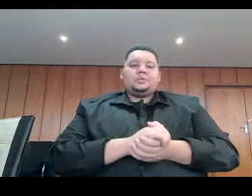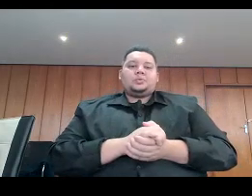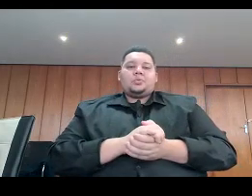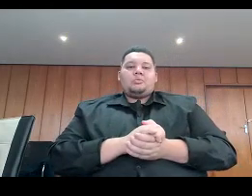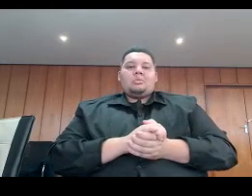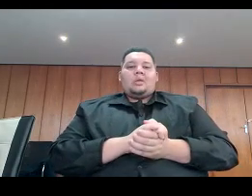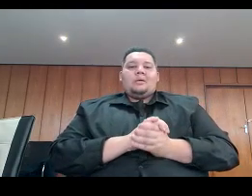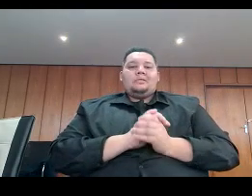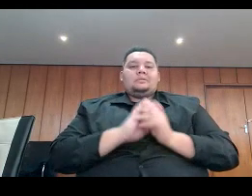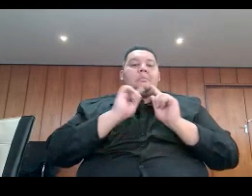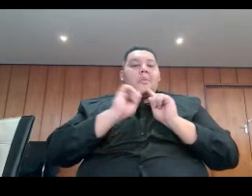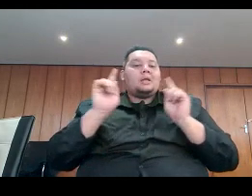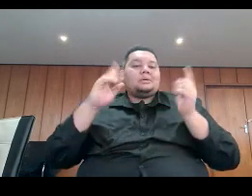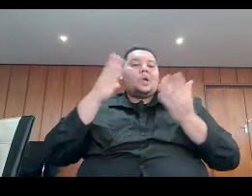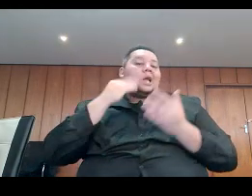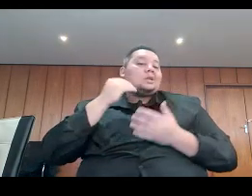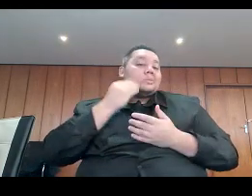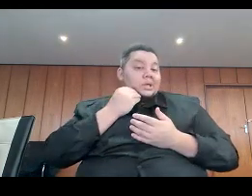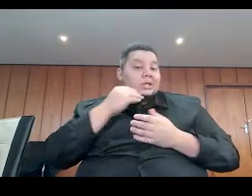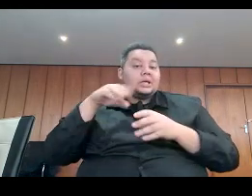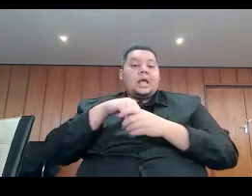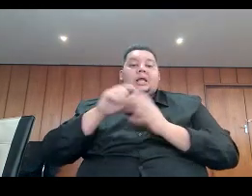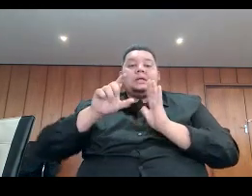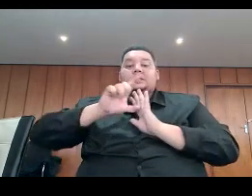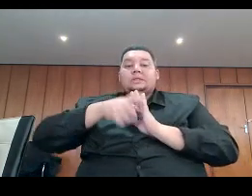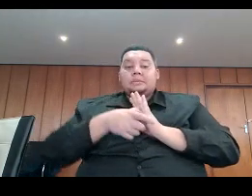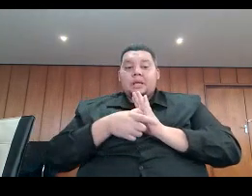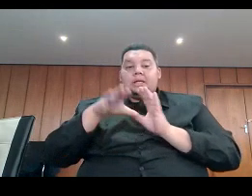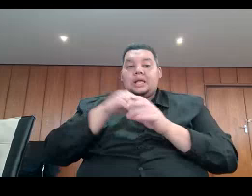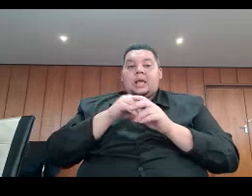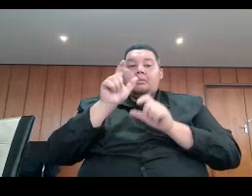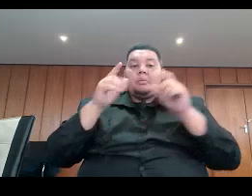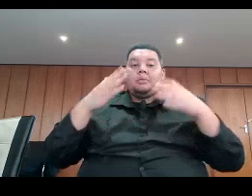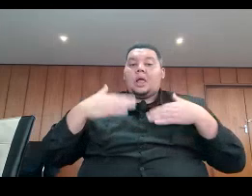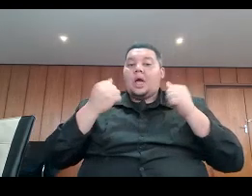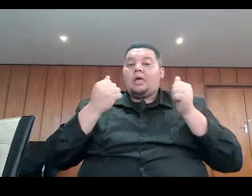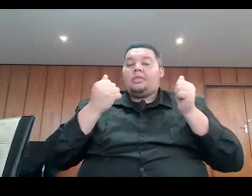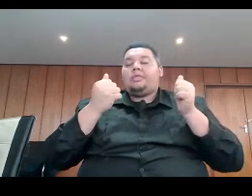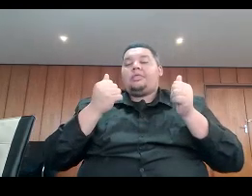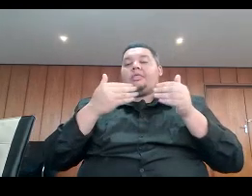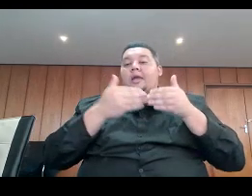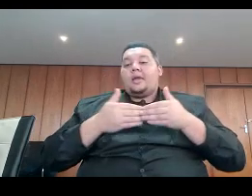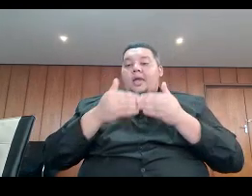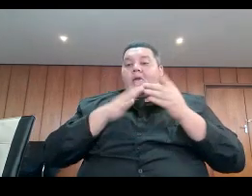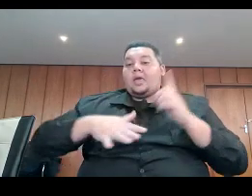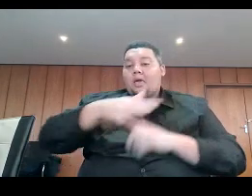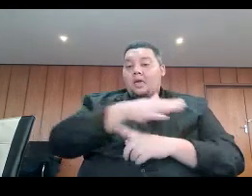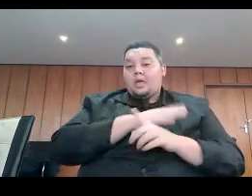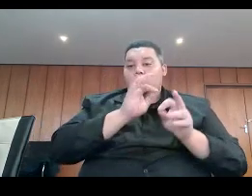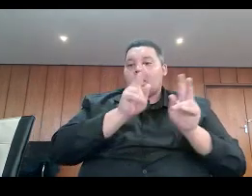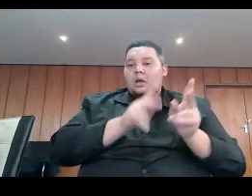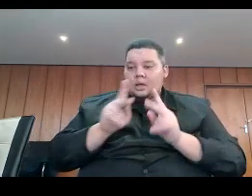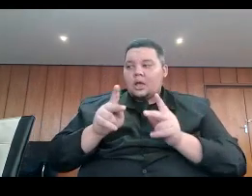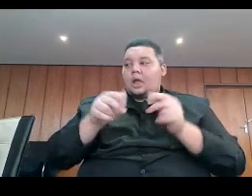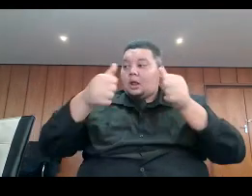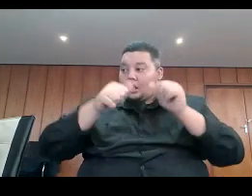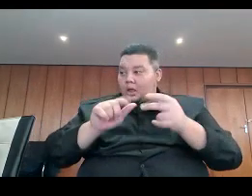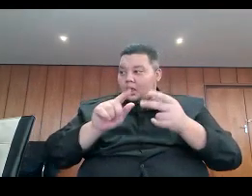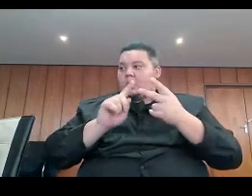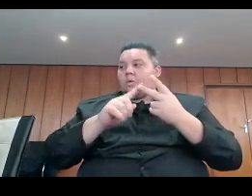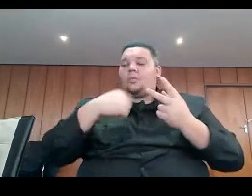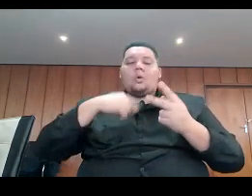But the experiences of disability in people's healthcare settings is, again, another place that